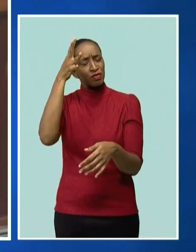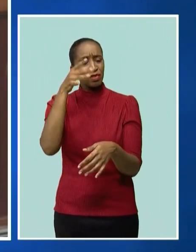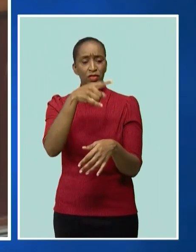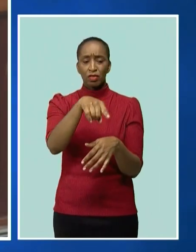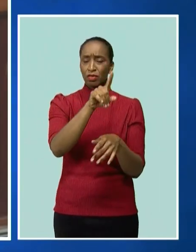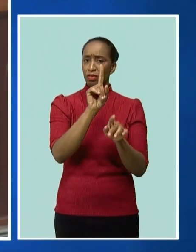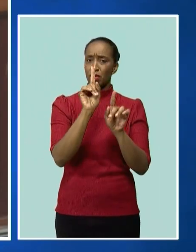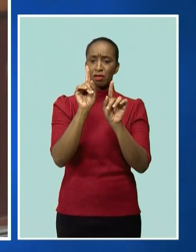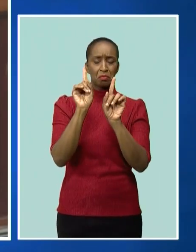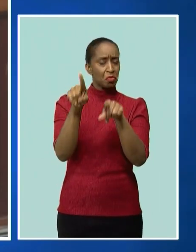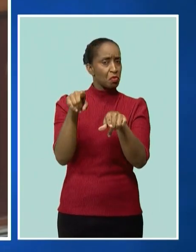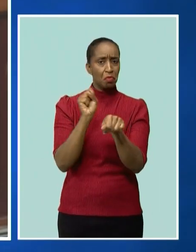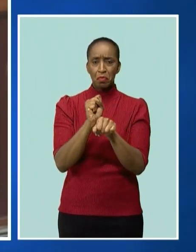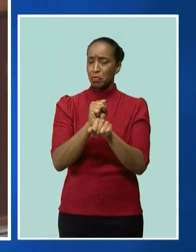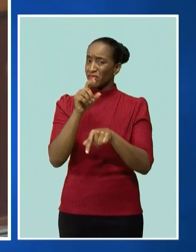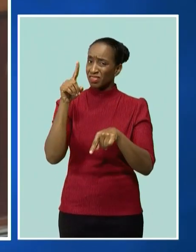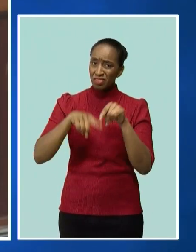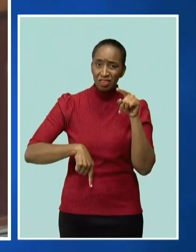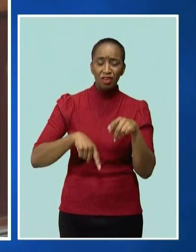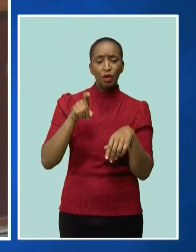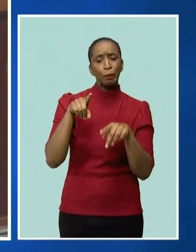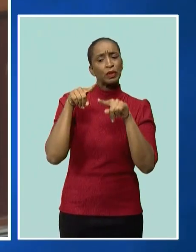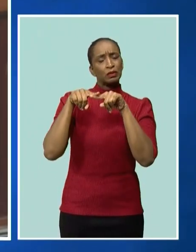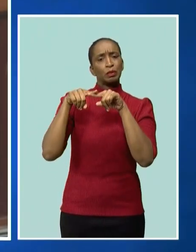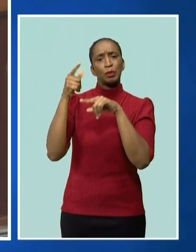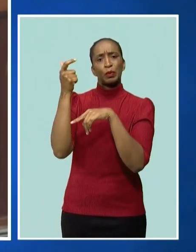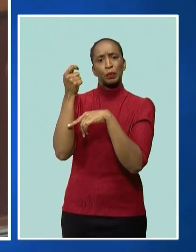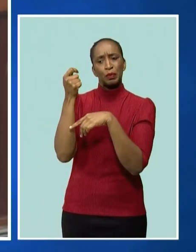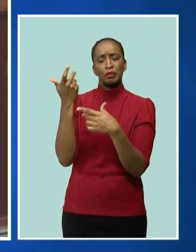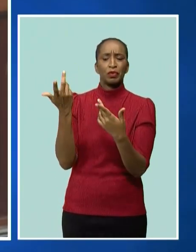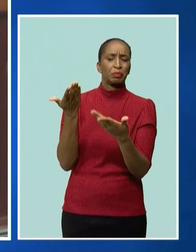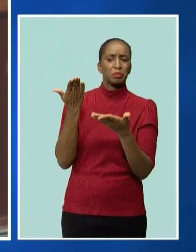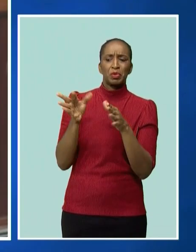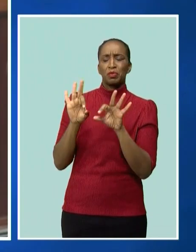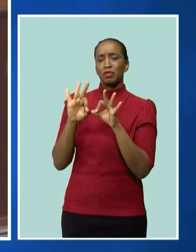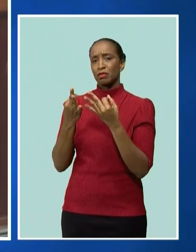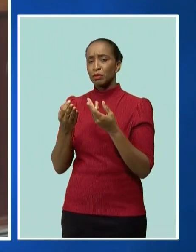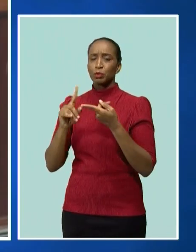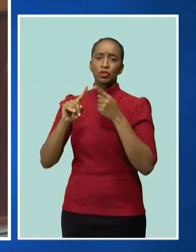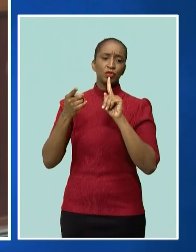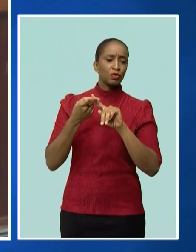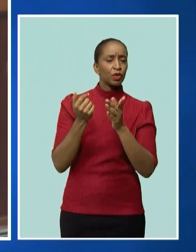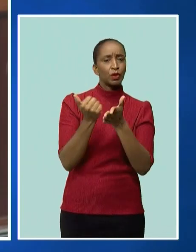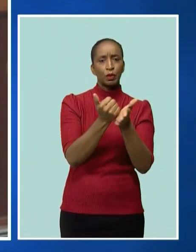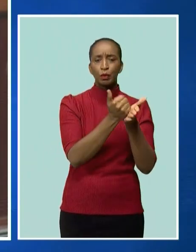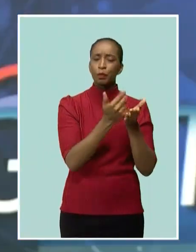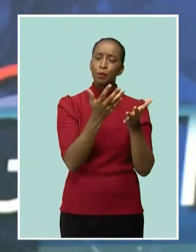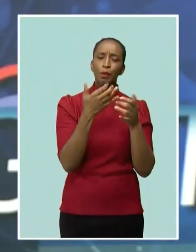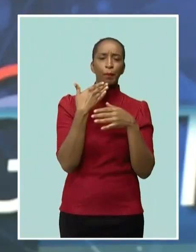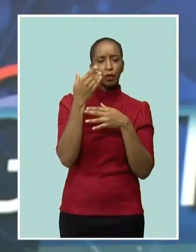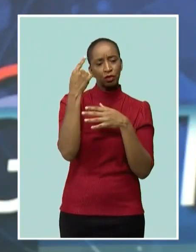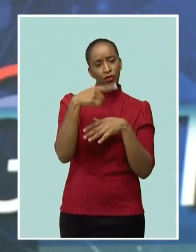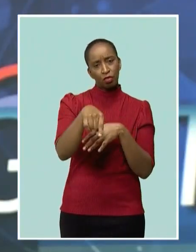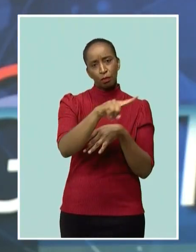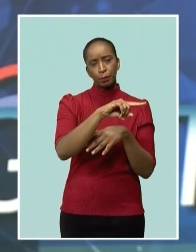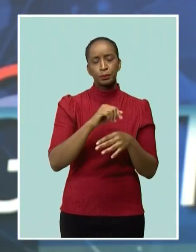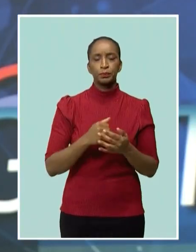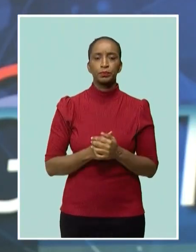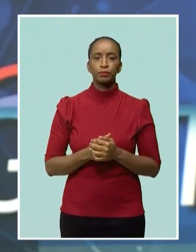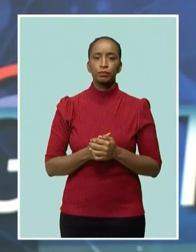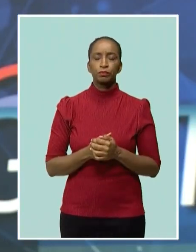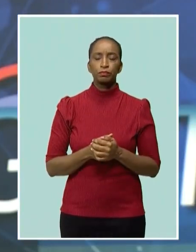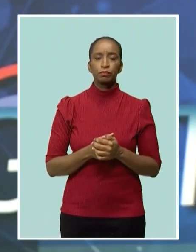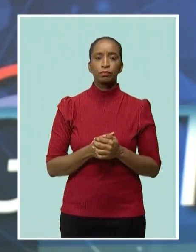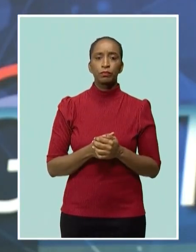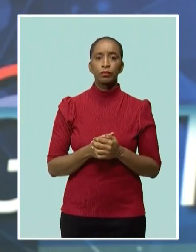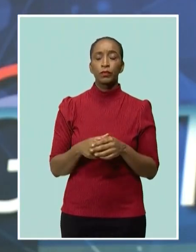to be able to care for their children and for them to enjoy the quality life that we know that they all deserve. Minister of People